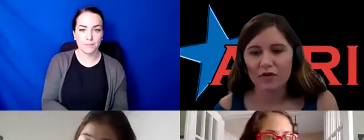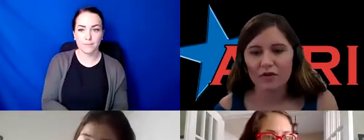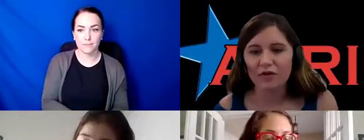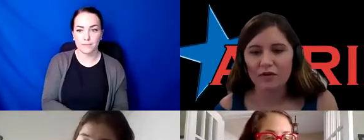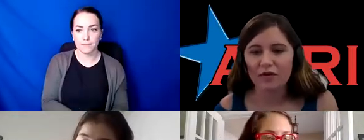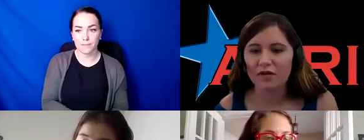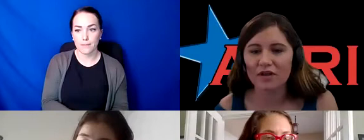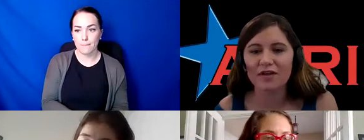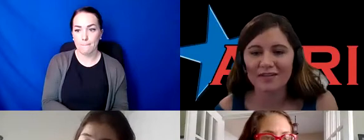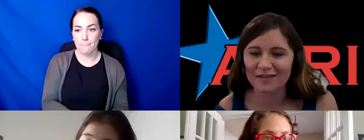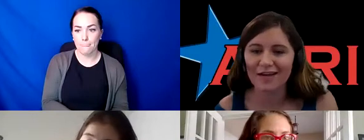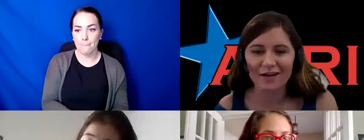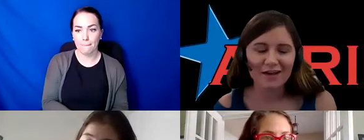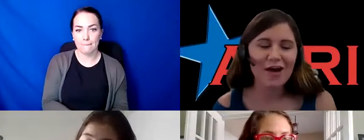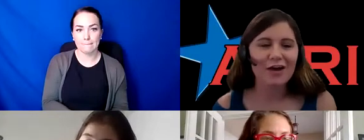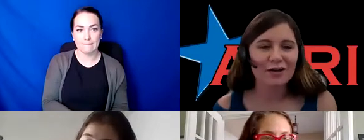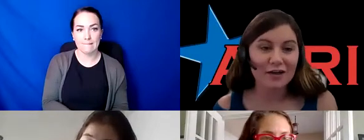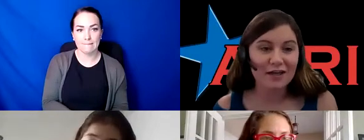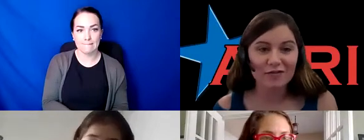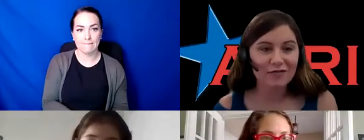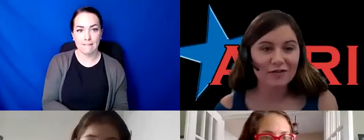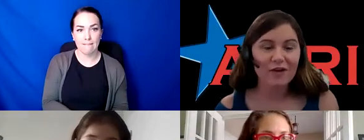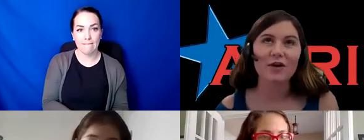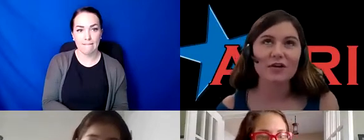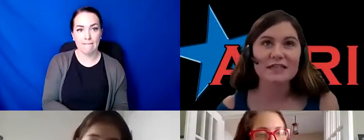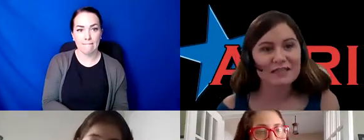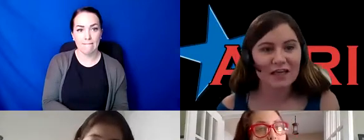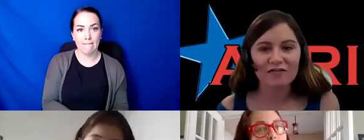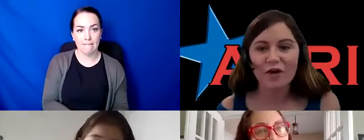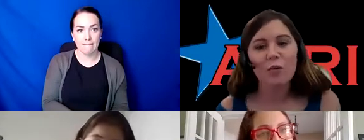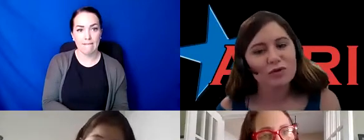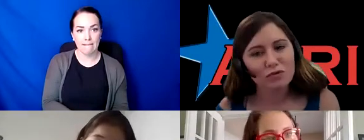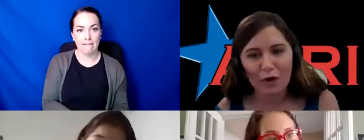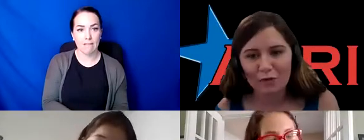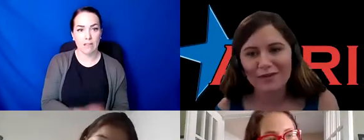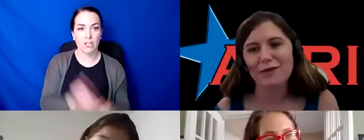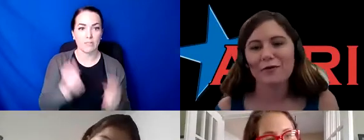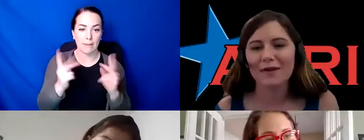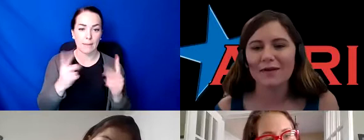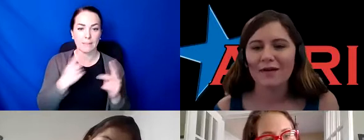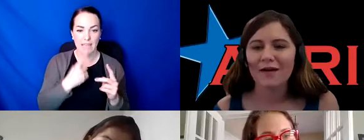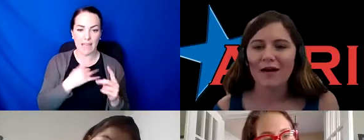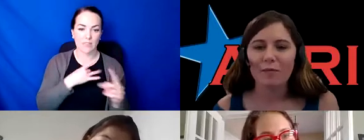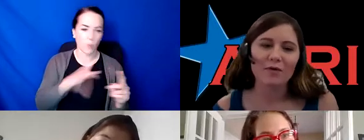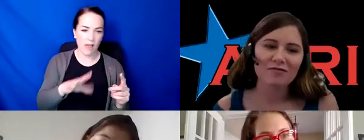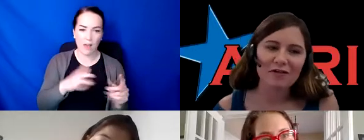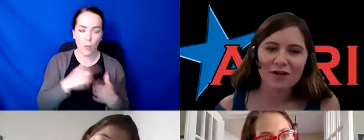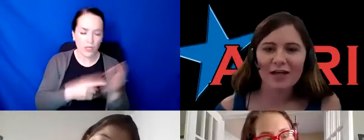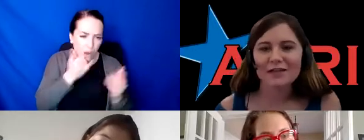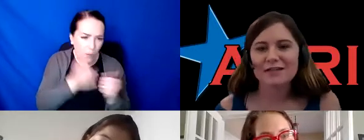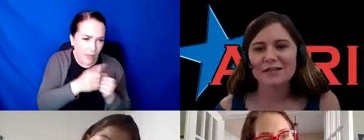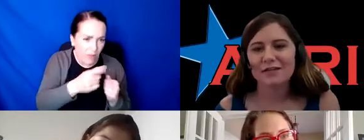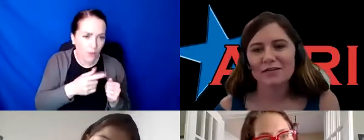of the unagreeing of or dislike of what's wrong with you. And I would have